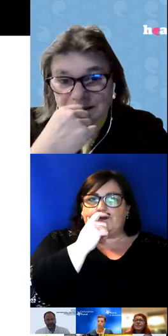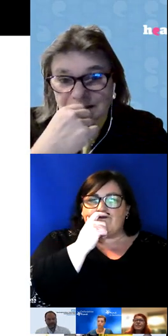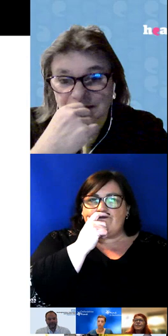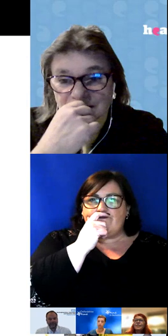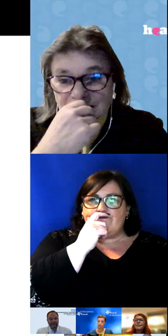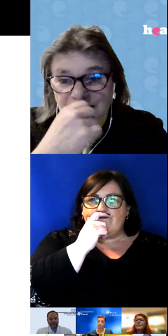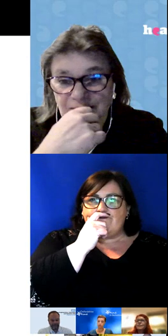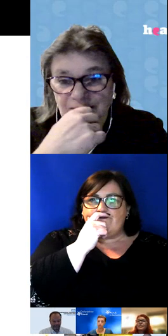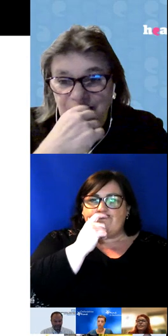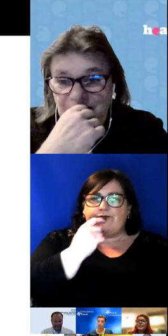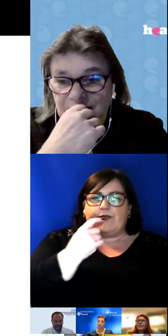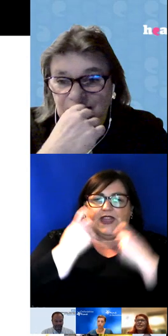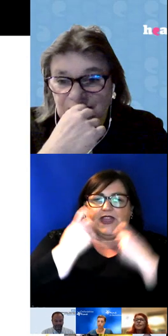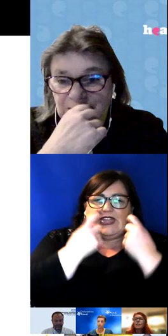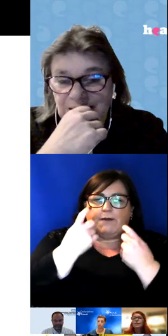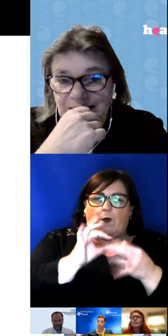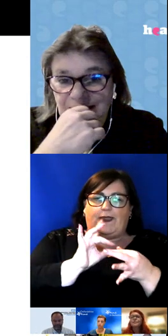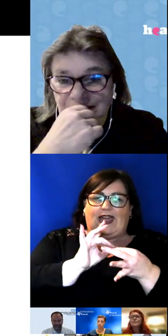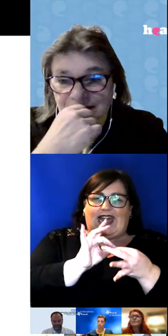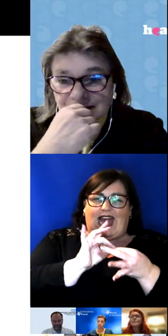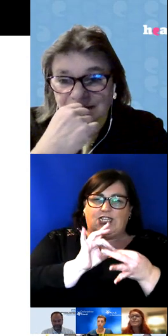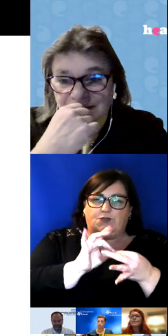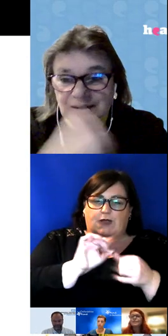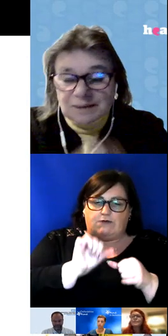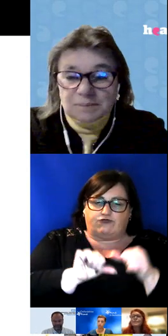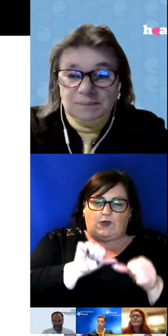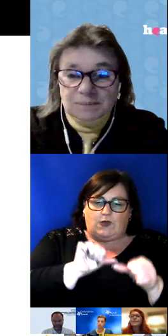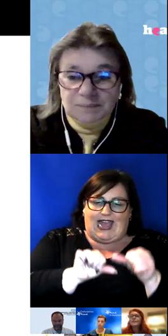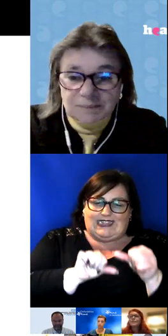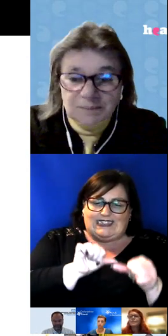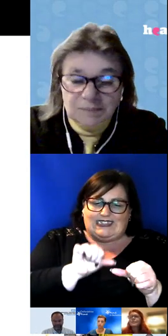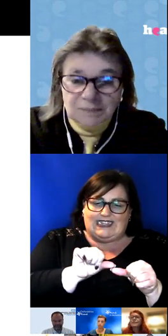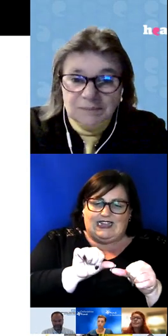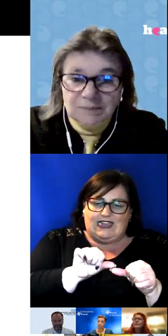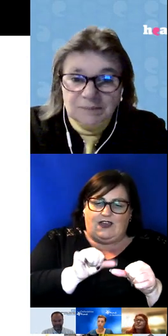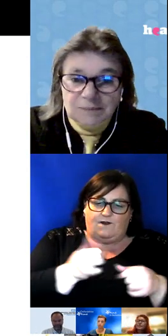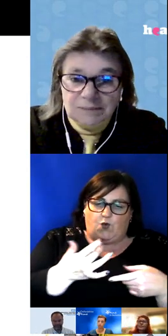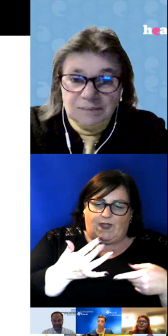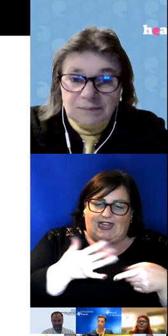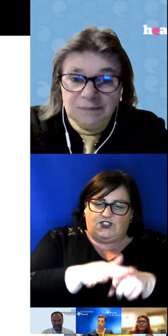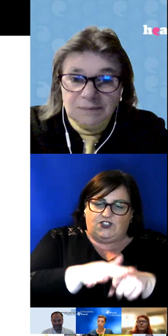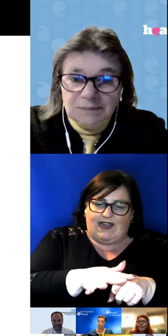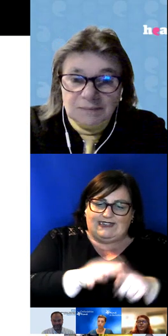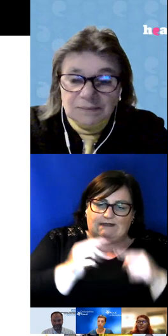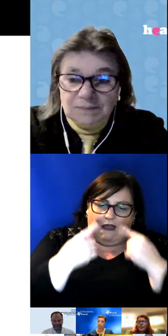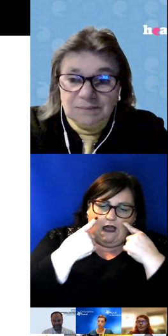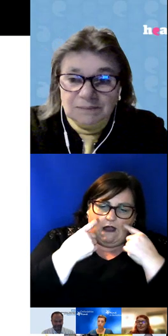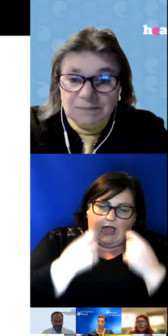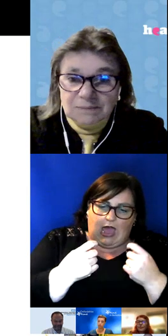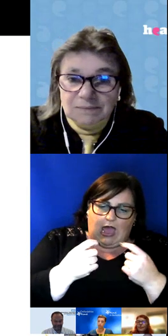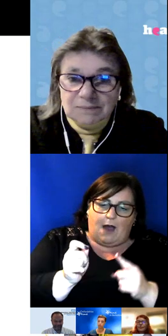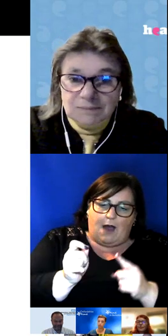place for looking at the integrated care partnership strategy, certainly as a person, sort